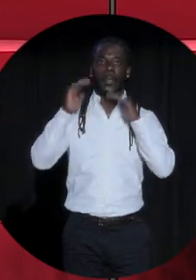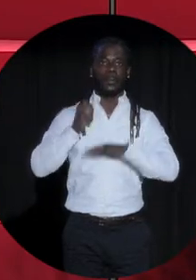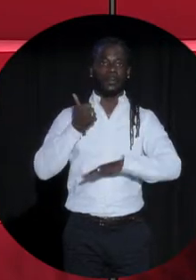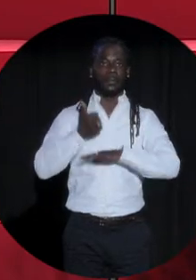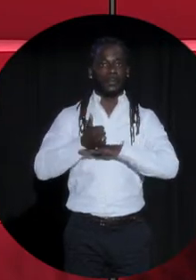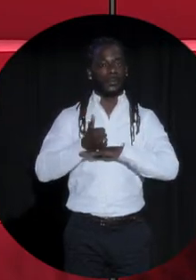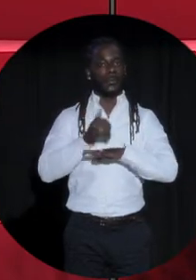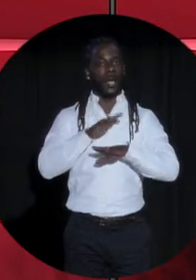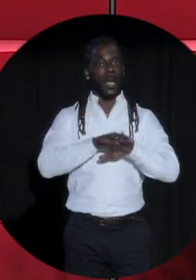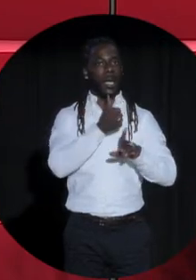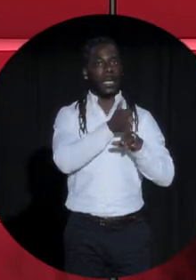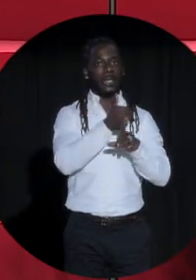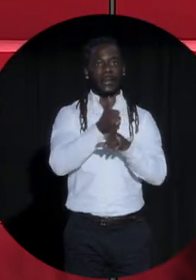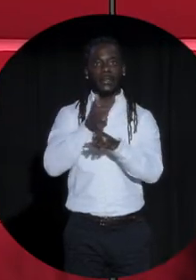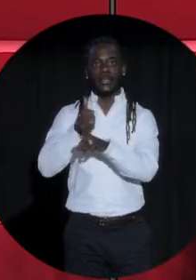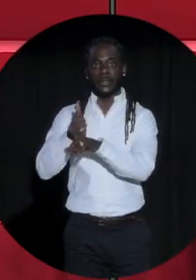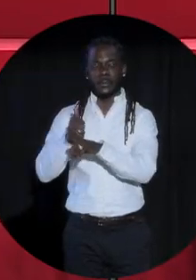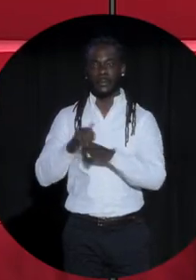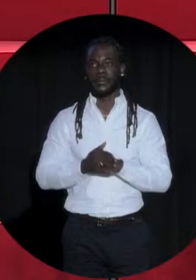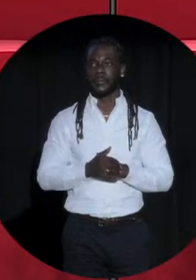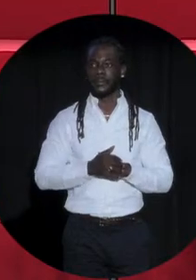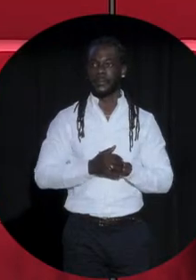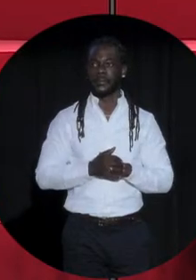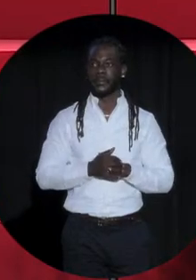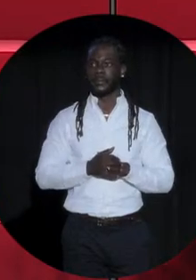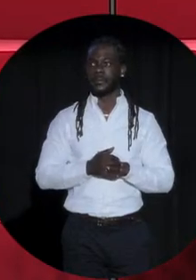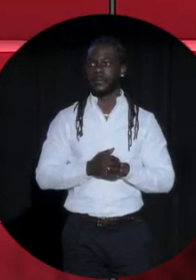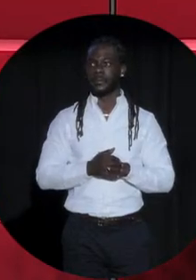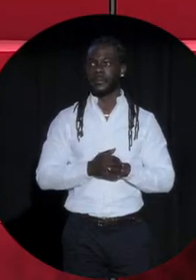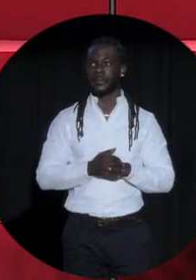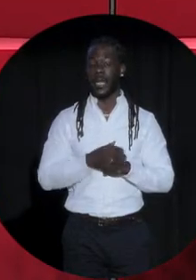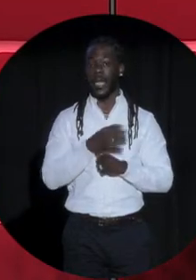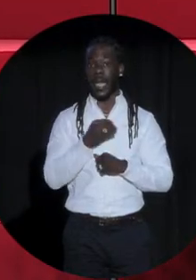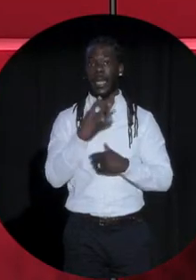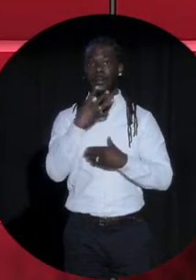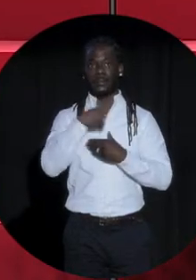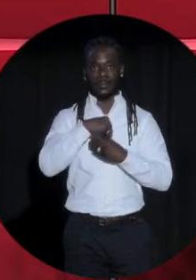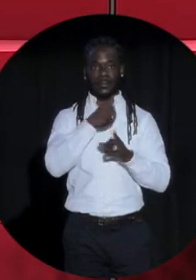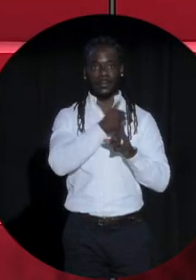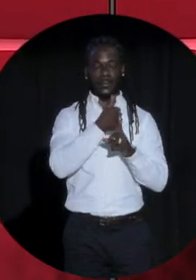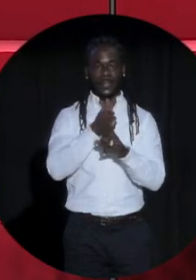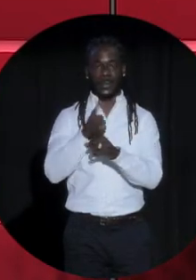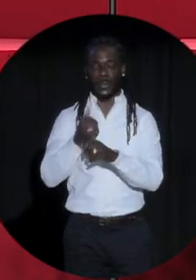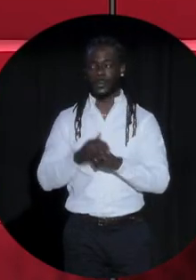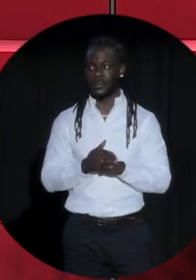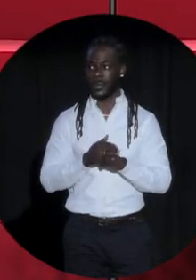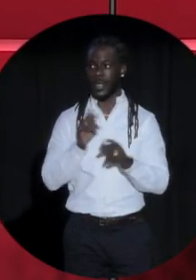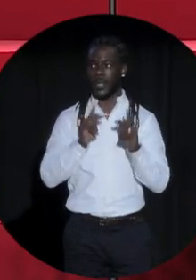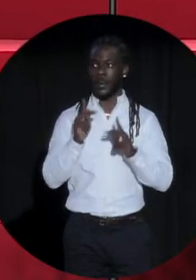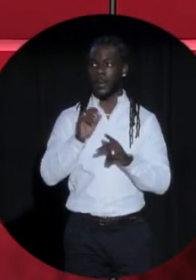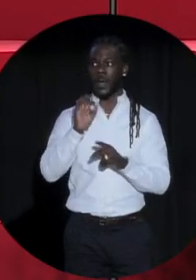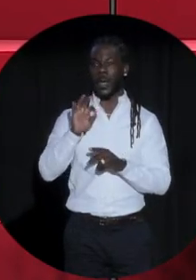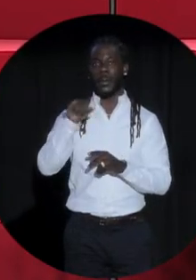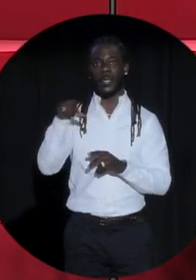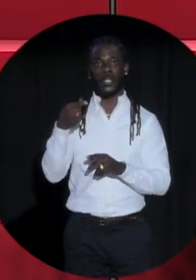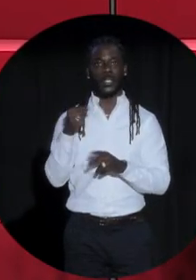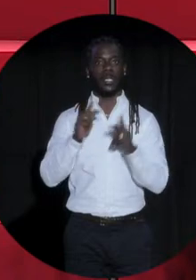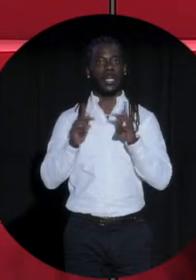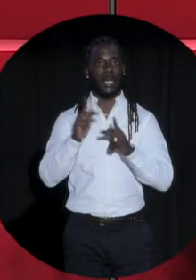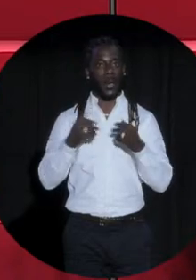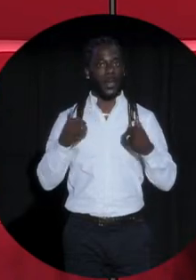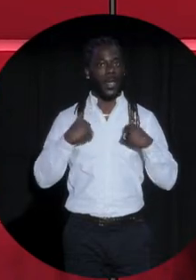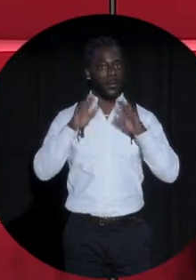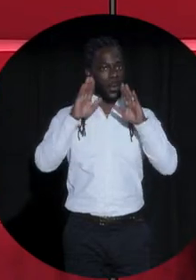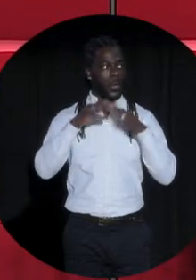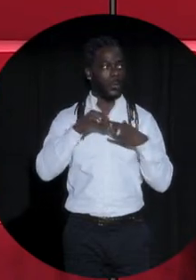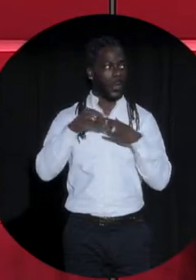placed on each one of you and in each one of you. The people of Prince George's County have great leaders who